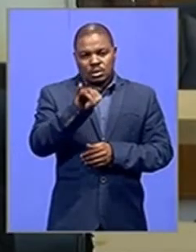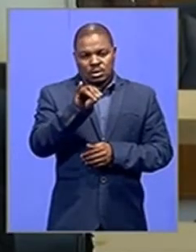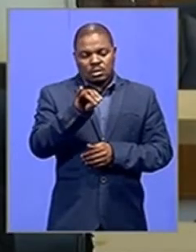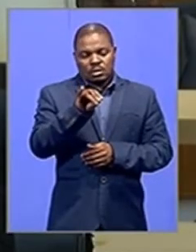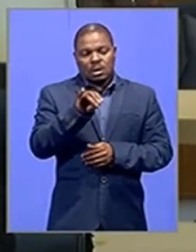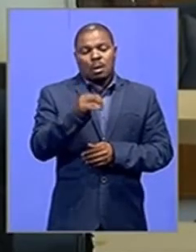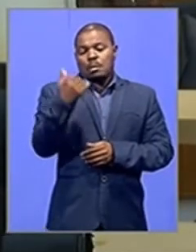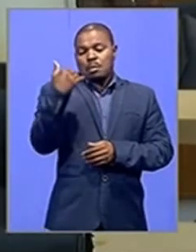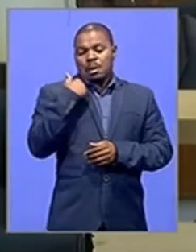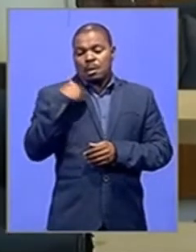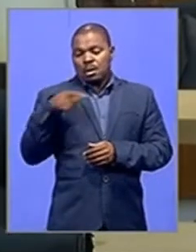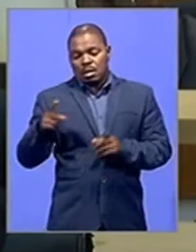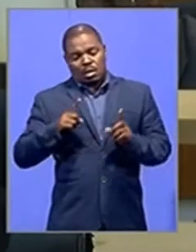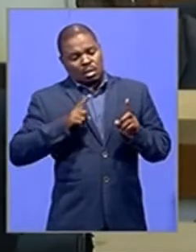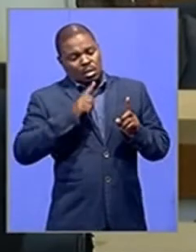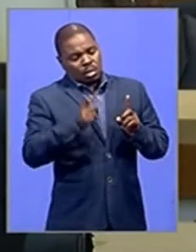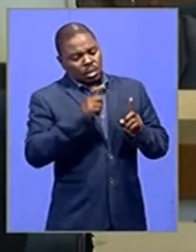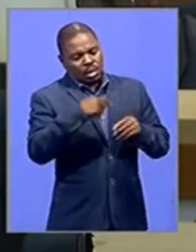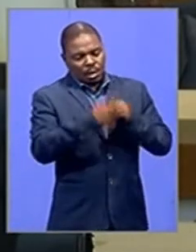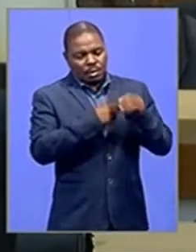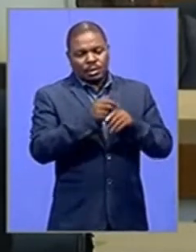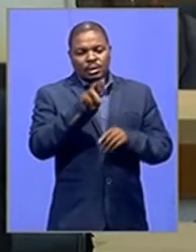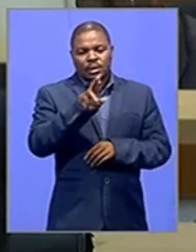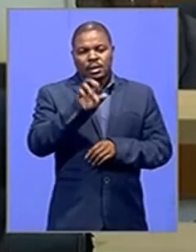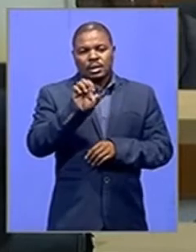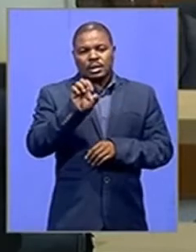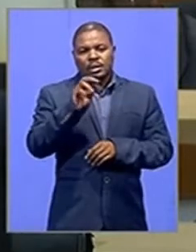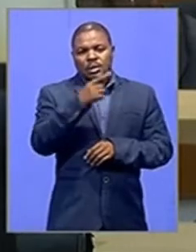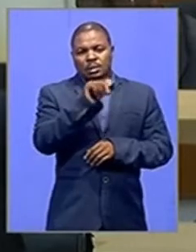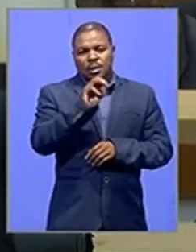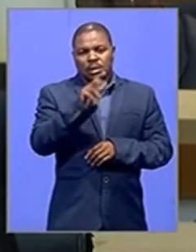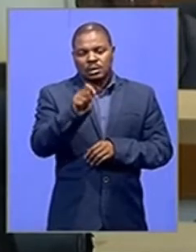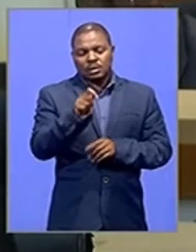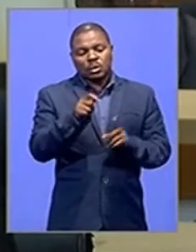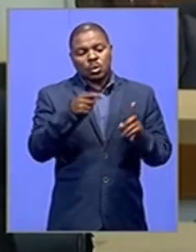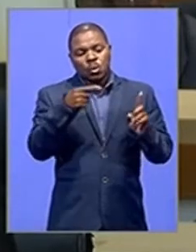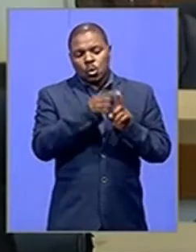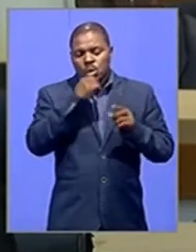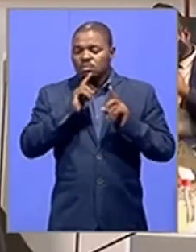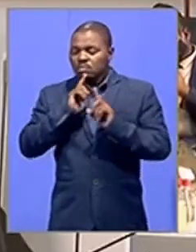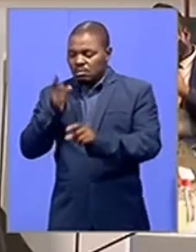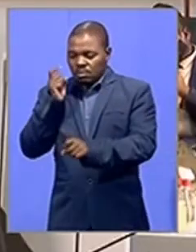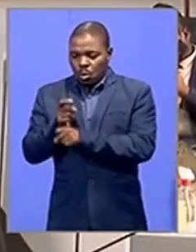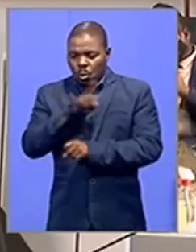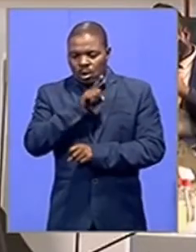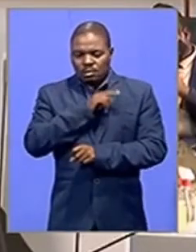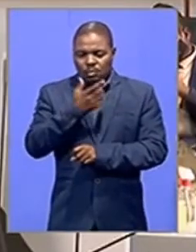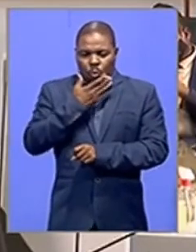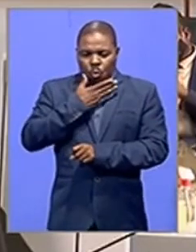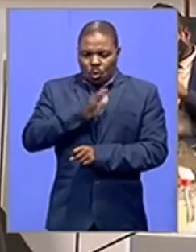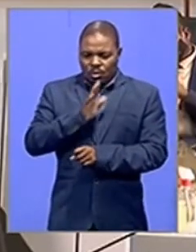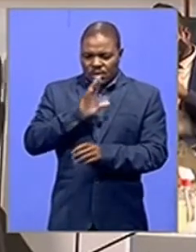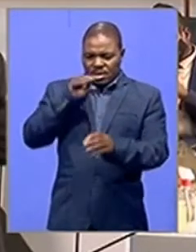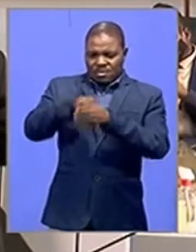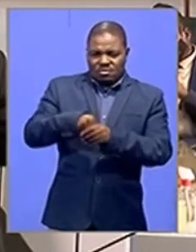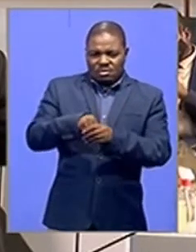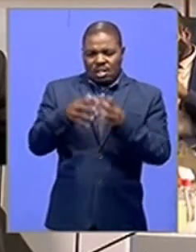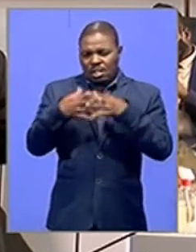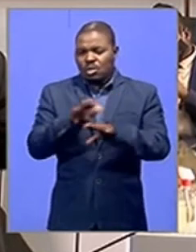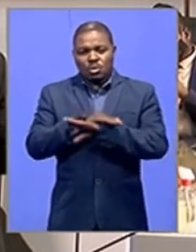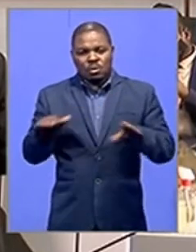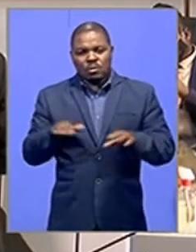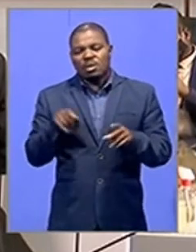araba dipotšišo malebana le khampani ya Regiments Capital ka letšhogo la gore a ka tla ipofa ka molato. Dipotšišo di be le malebana le tshepedišo ya